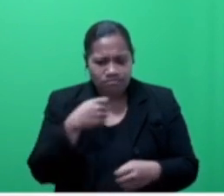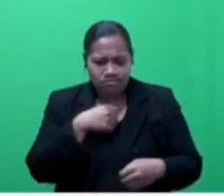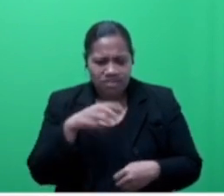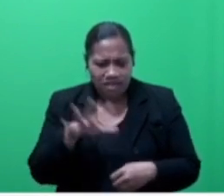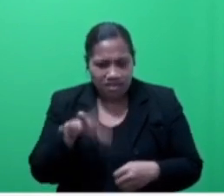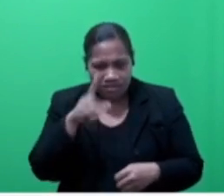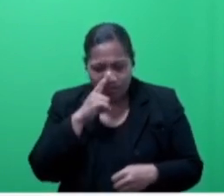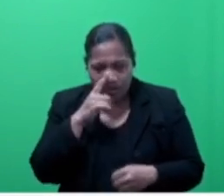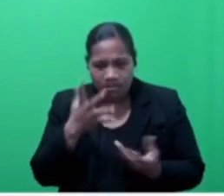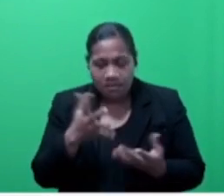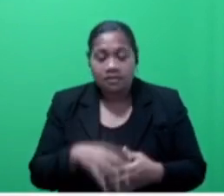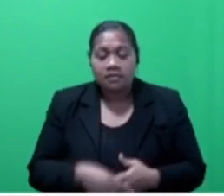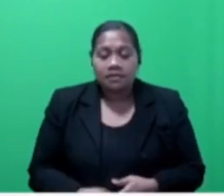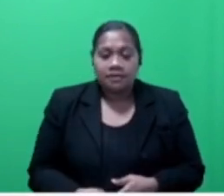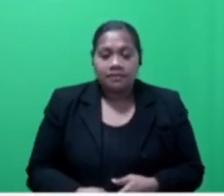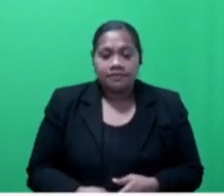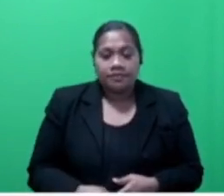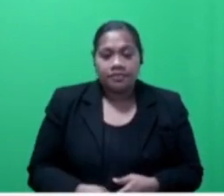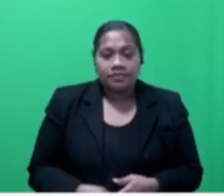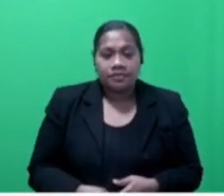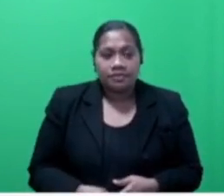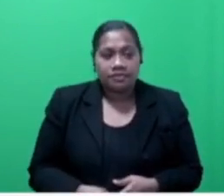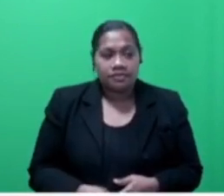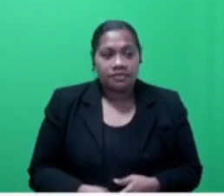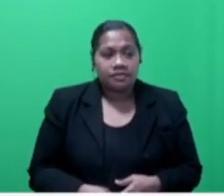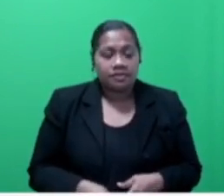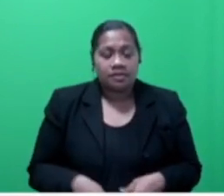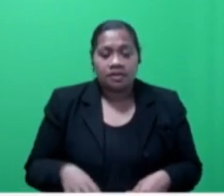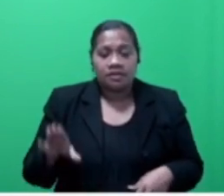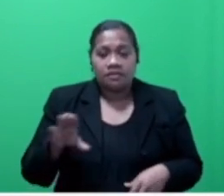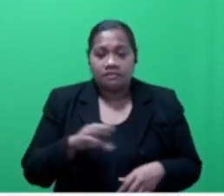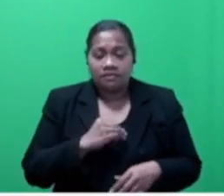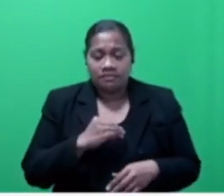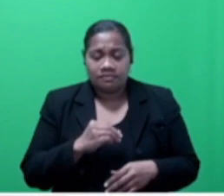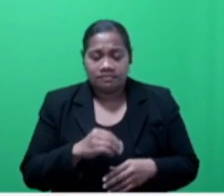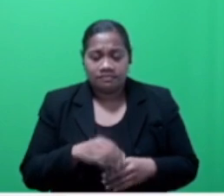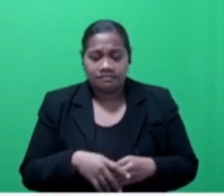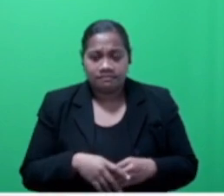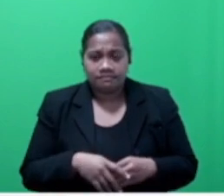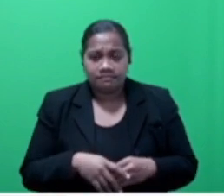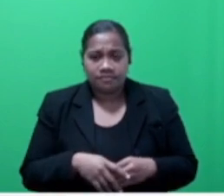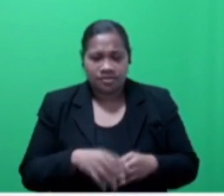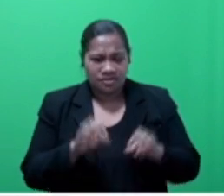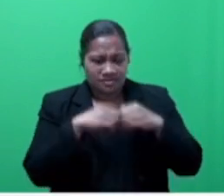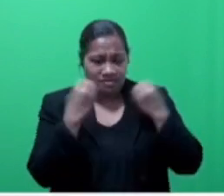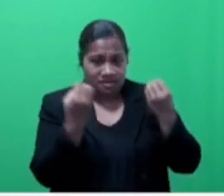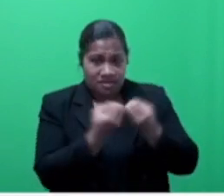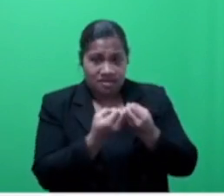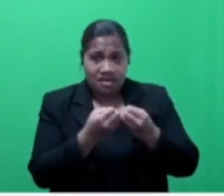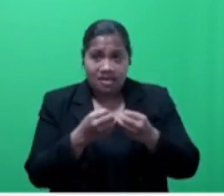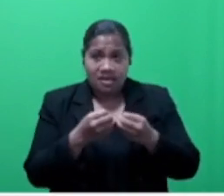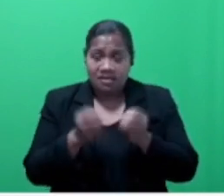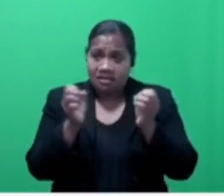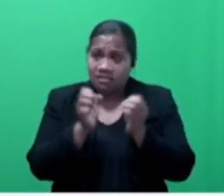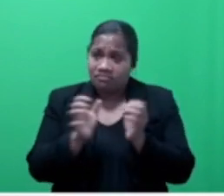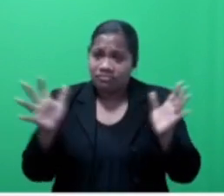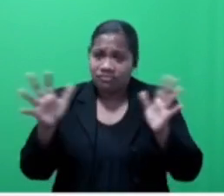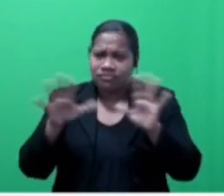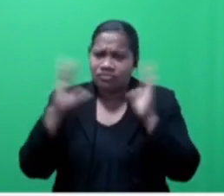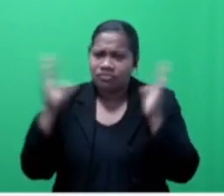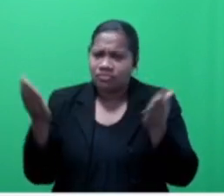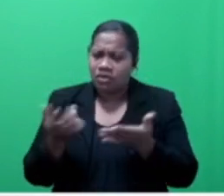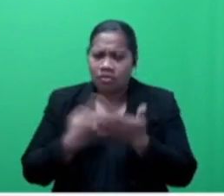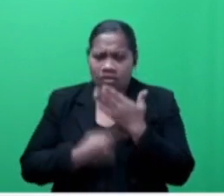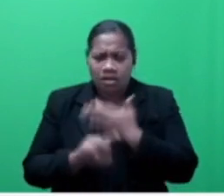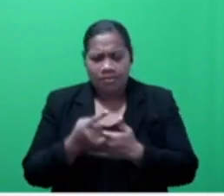Russia's actions, NATO, which is the North Atlantic Treaty Organization, and its members in the wider global community has in fact imposed harsh